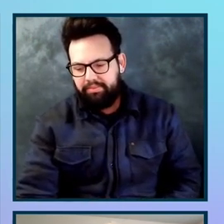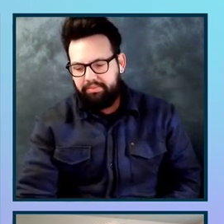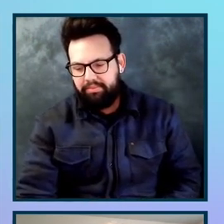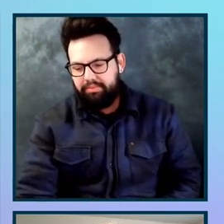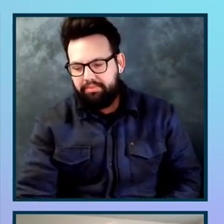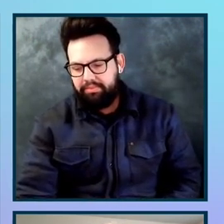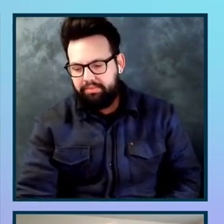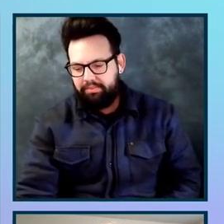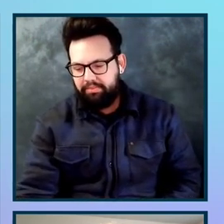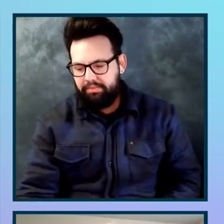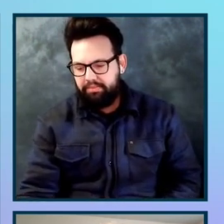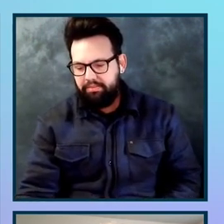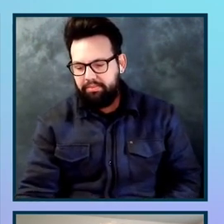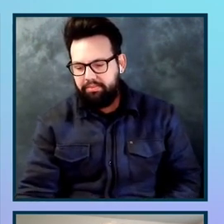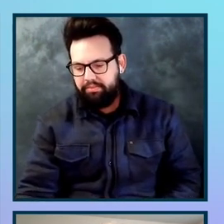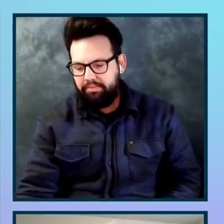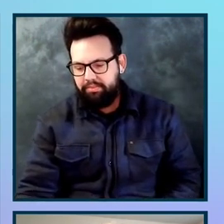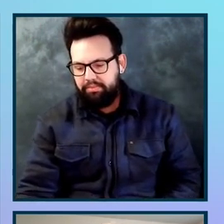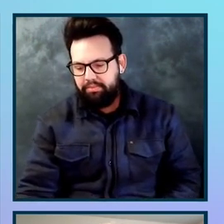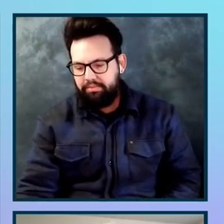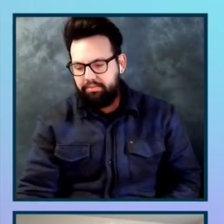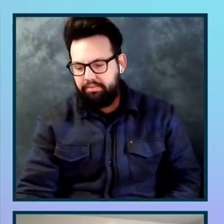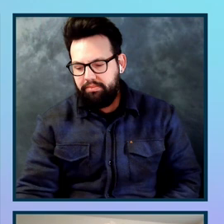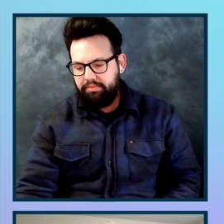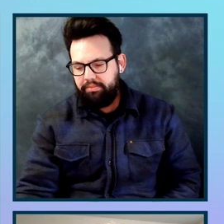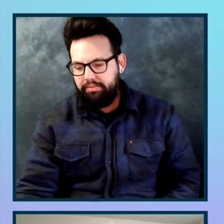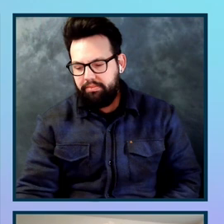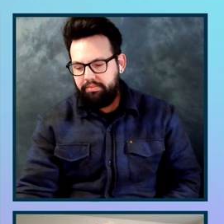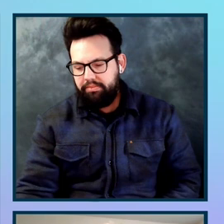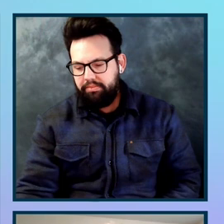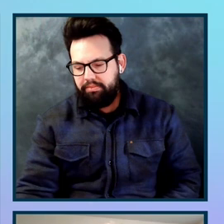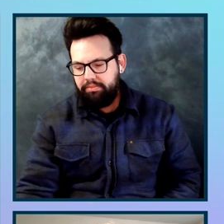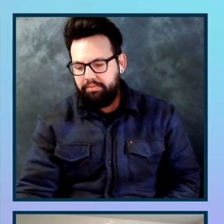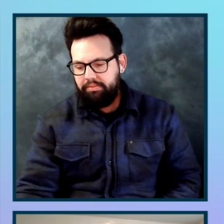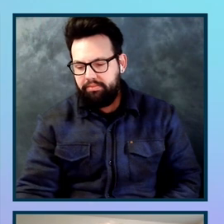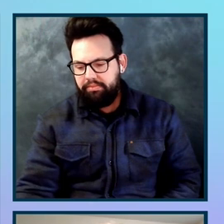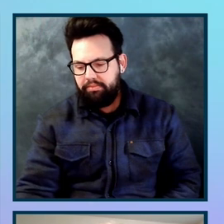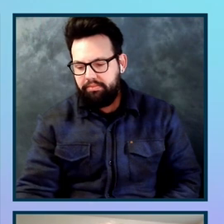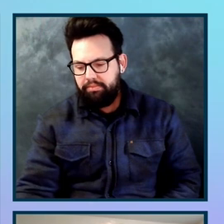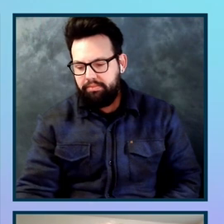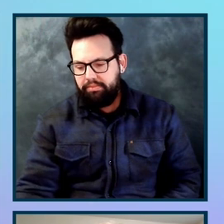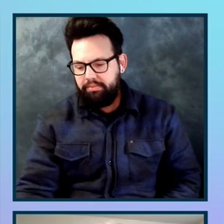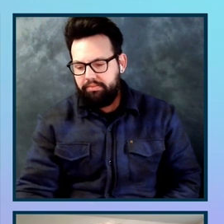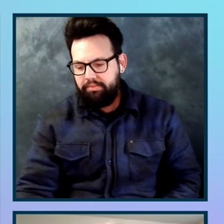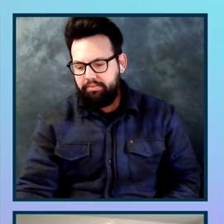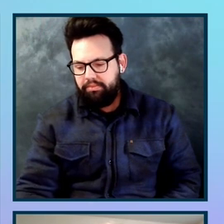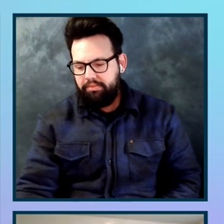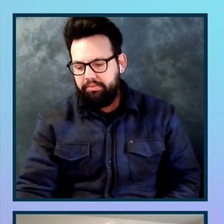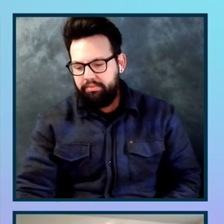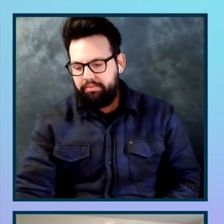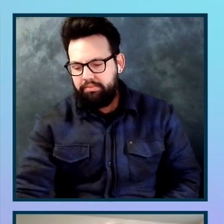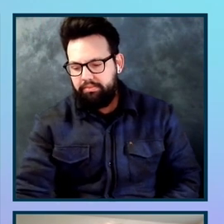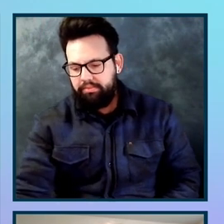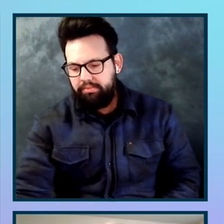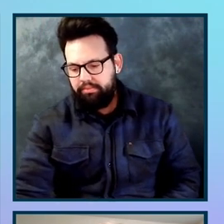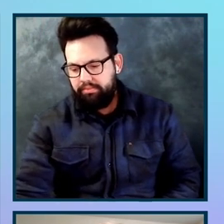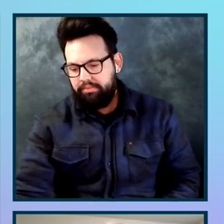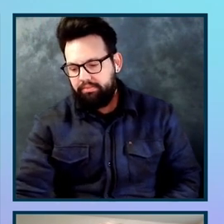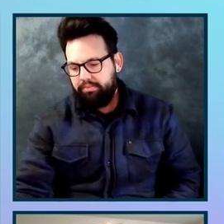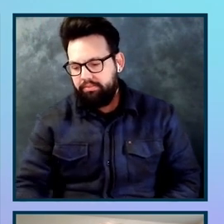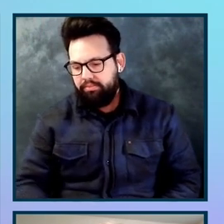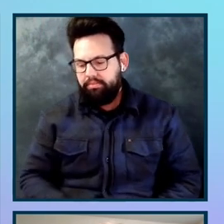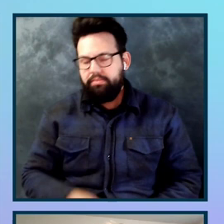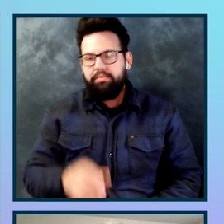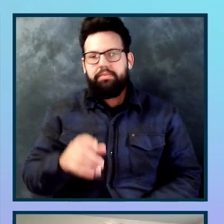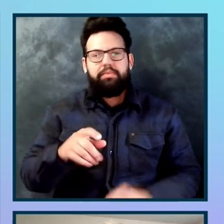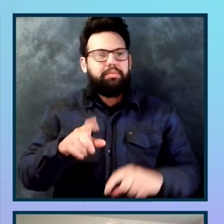All right, we're going to go ahead and. And Steve, I'm just confirming that we no longer hear your screen